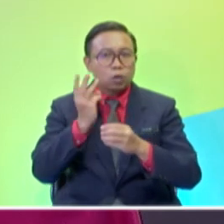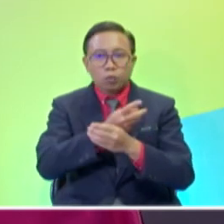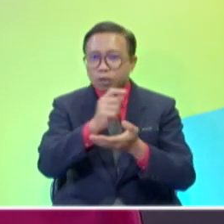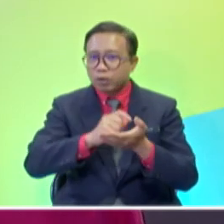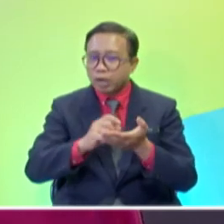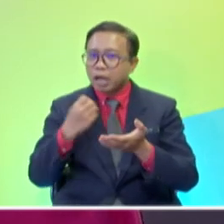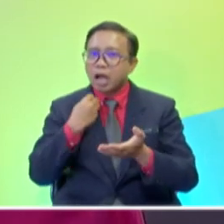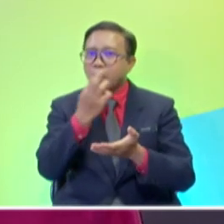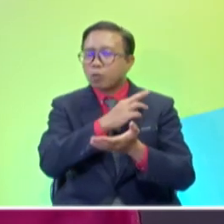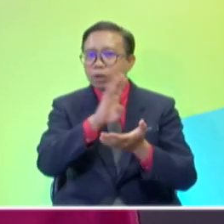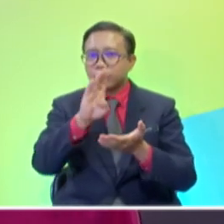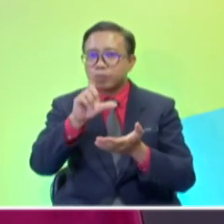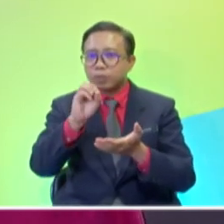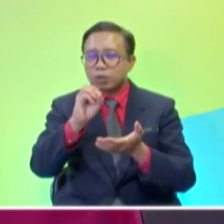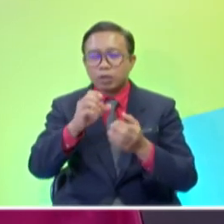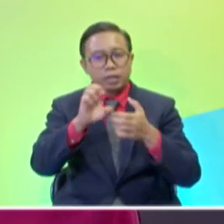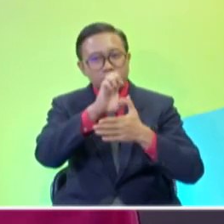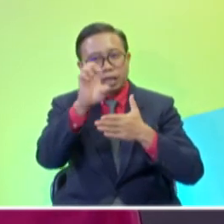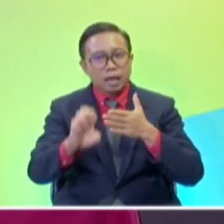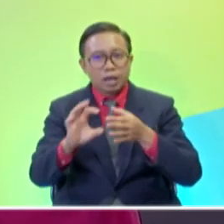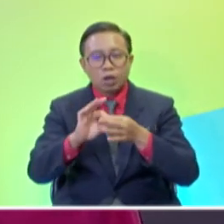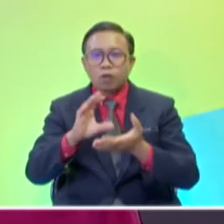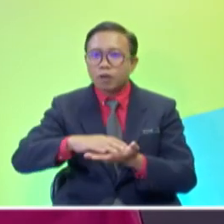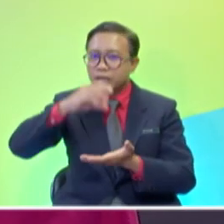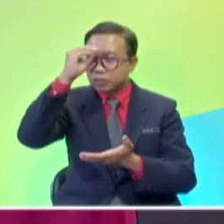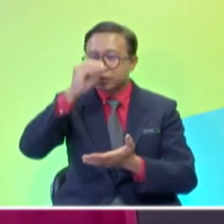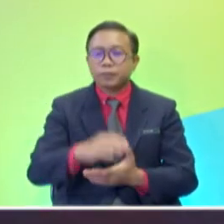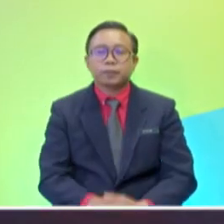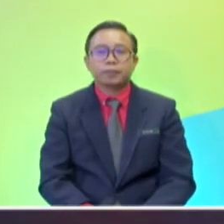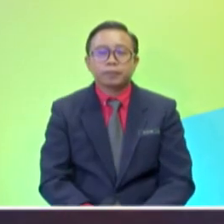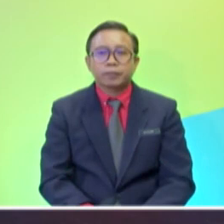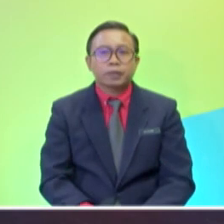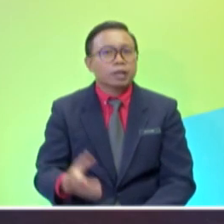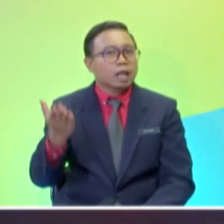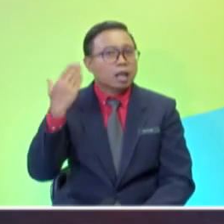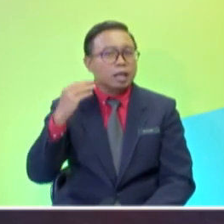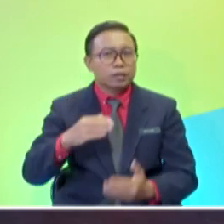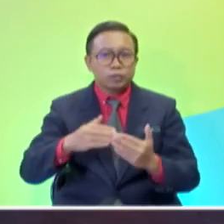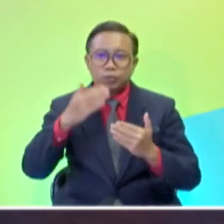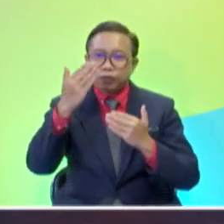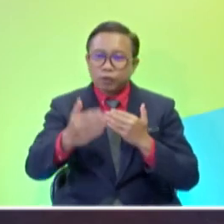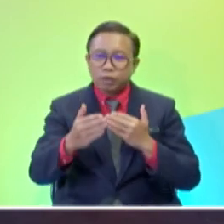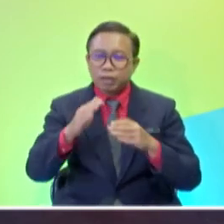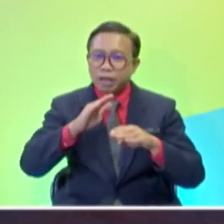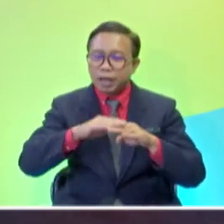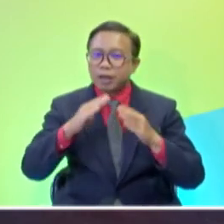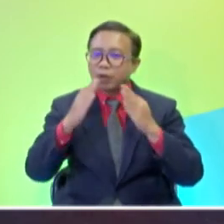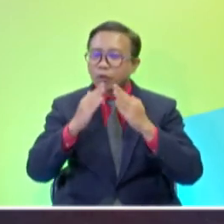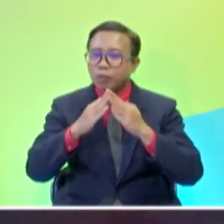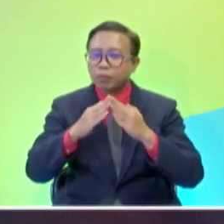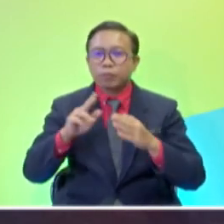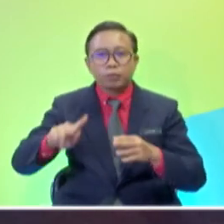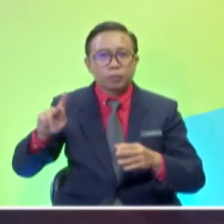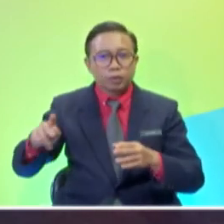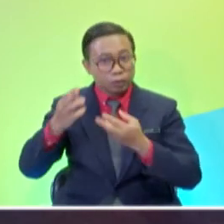blog at the end of the lesson. Okay? All right. All right. So let's move on, everybody at home. My pupils, are you